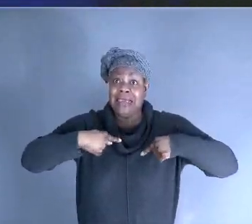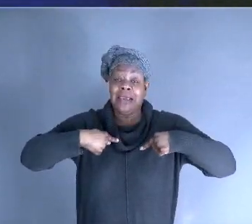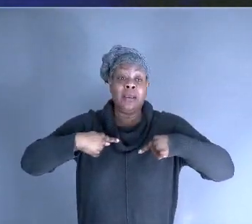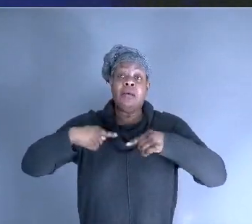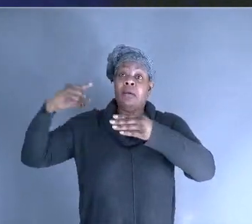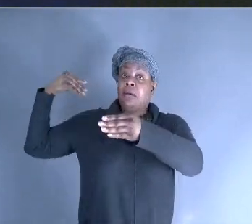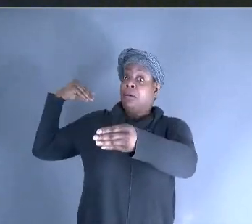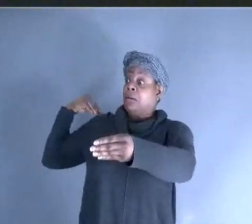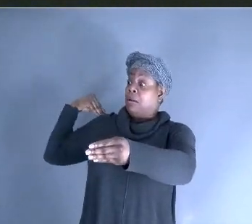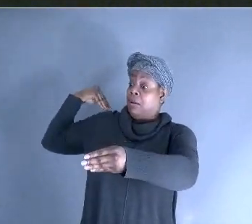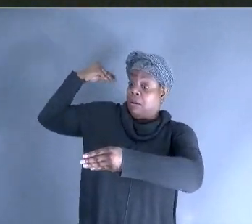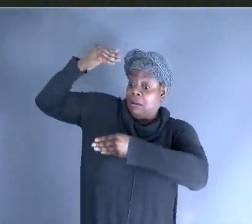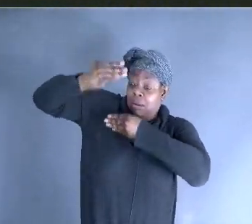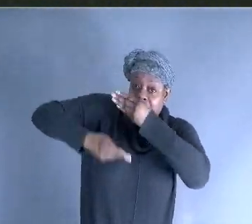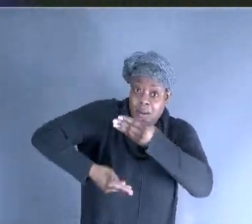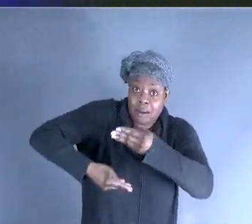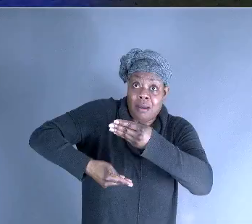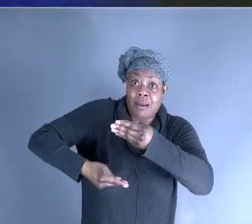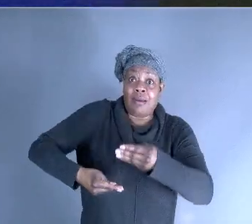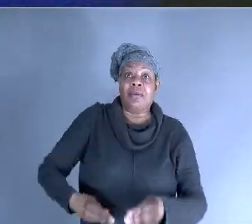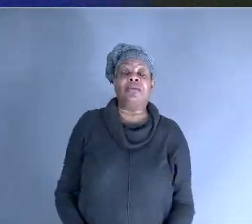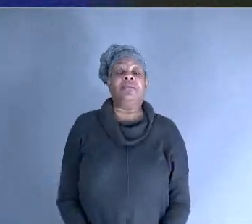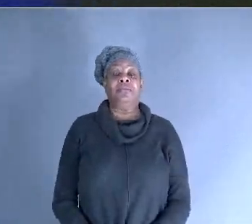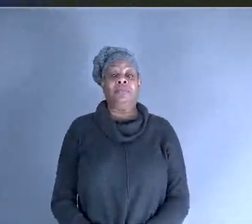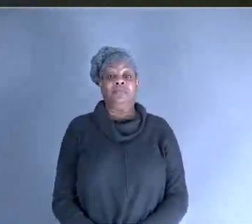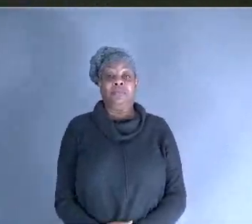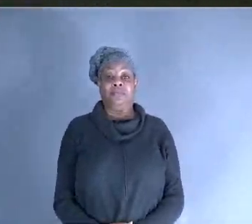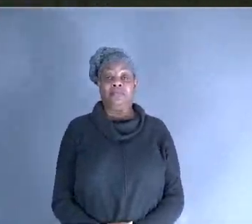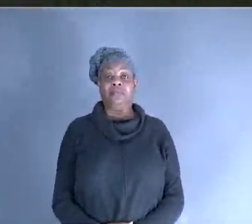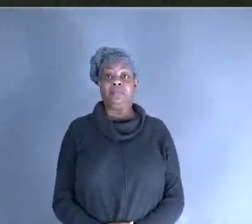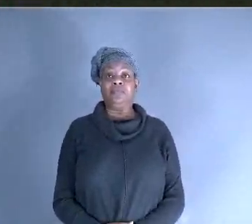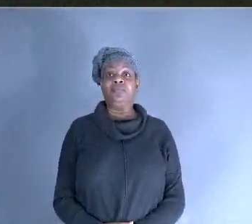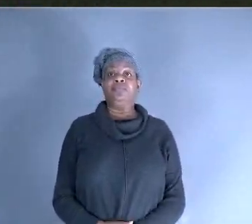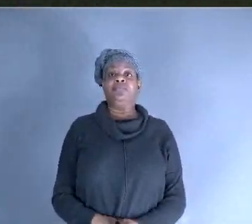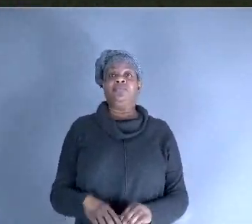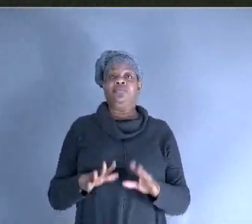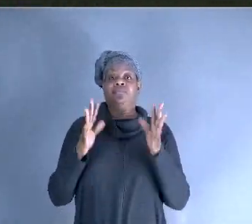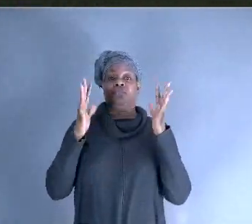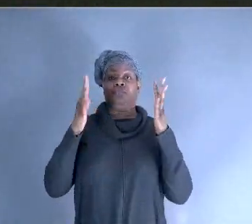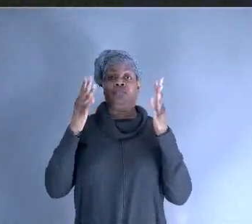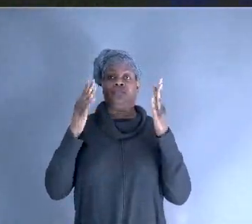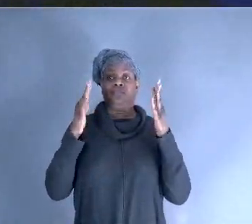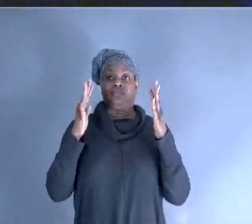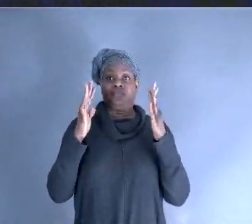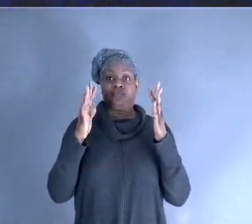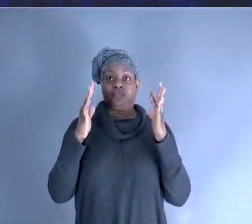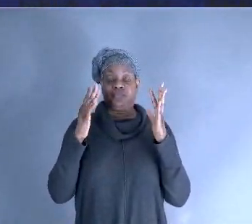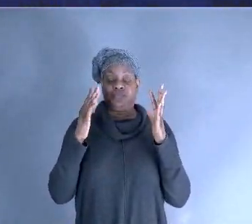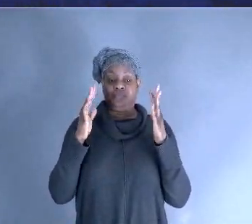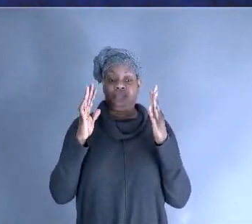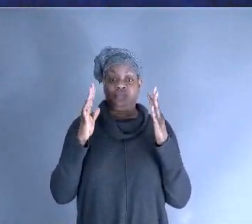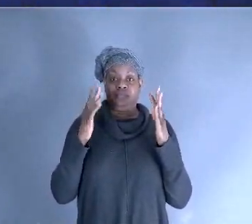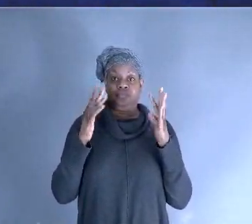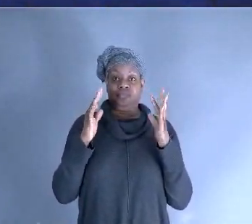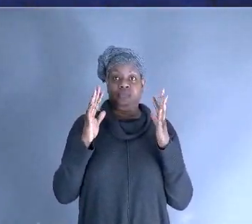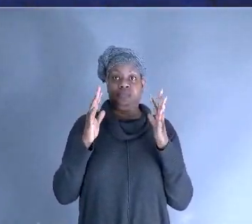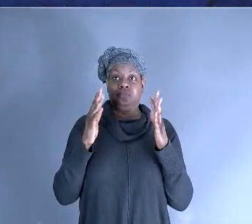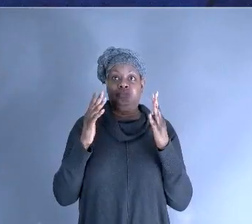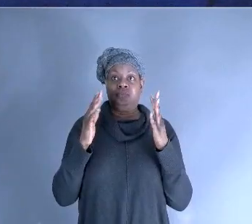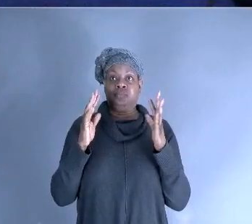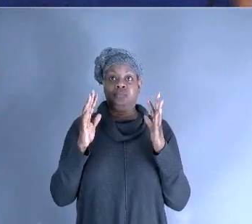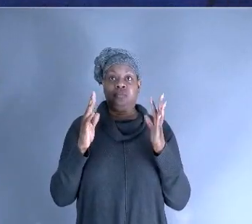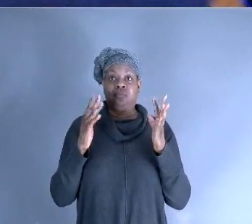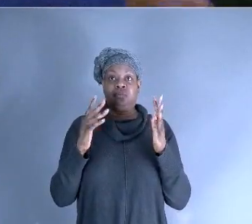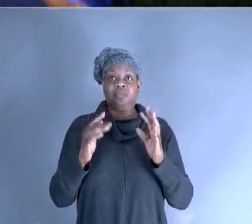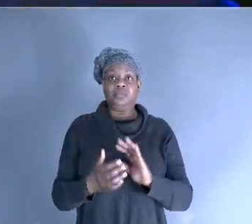carrier. Come on, put your hands together for the legacy that you are living